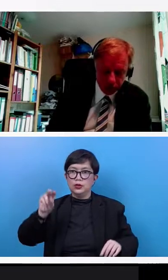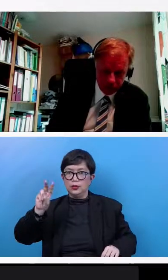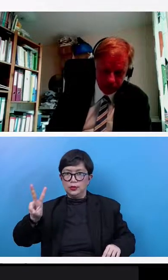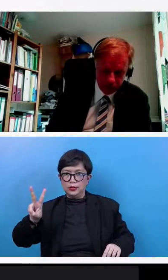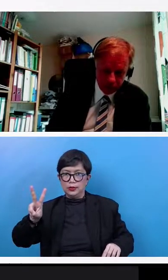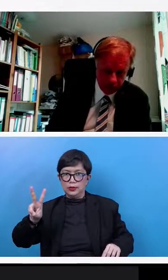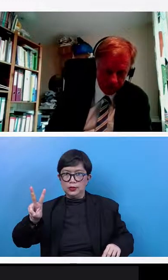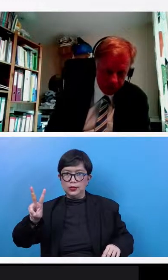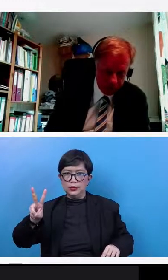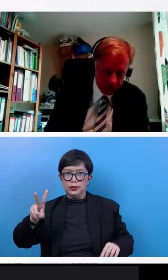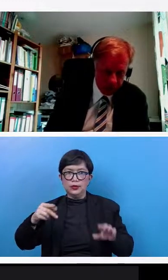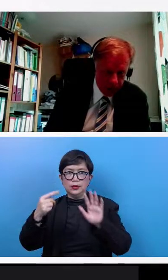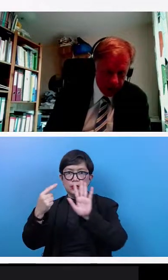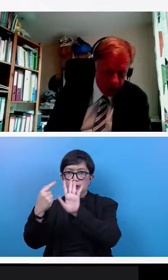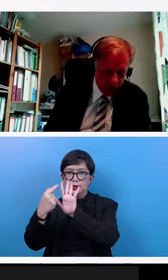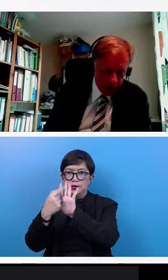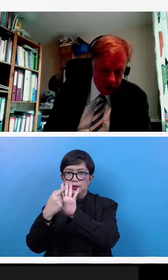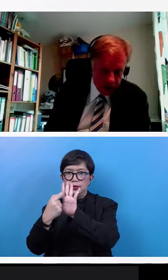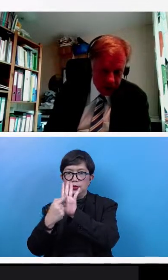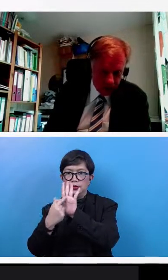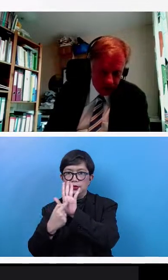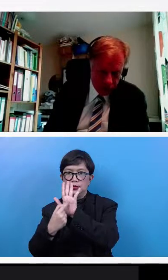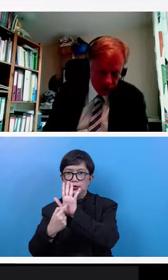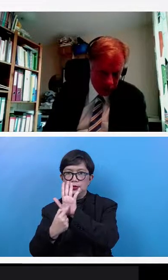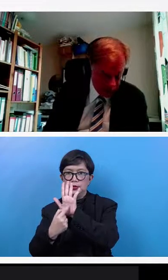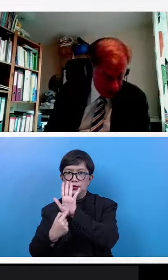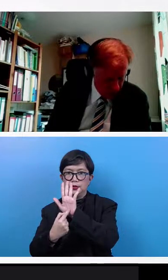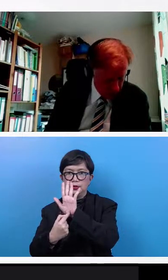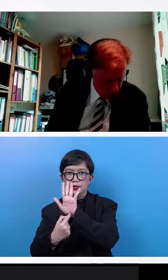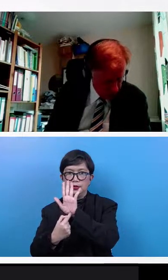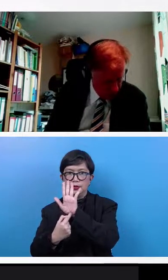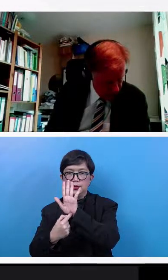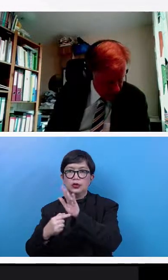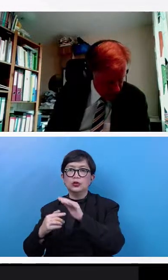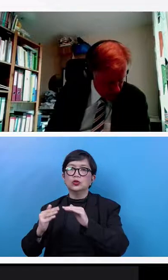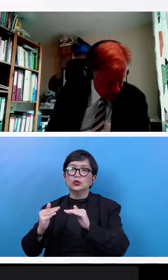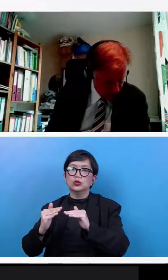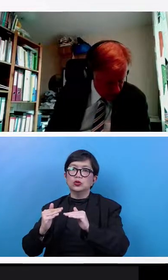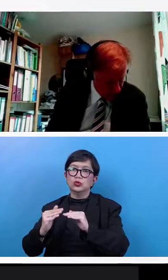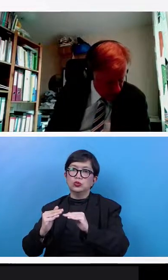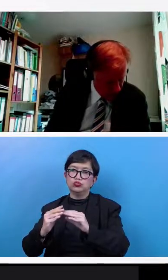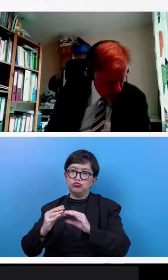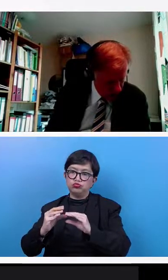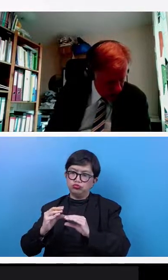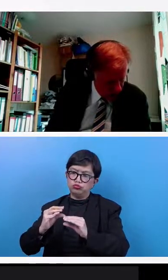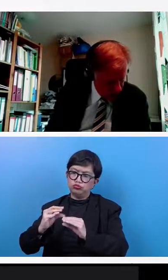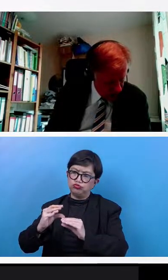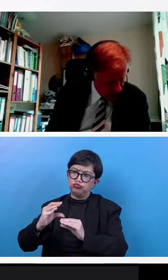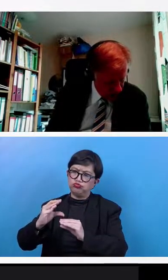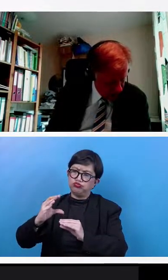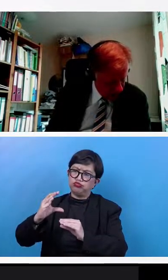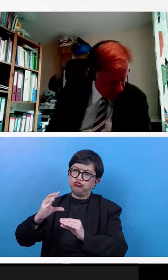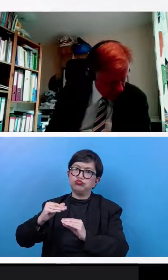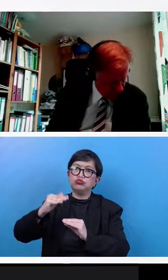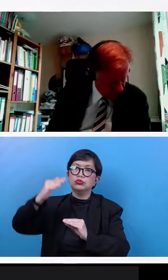improve for the future. So first, on the positive features of the existing, it